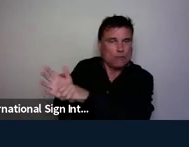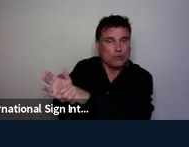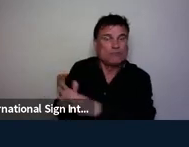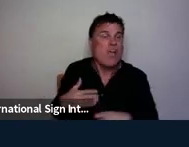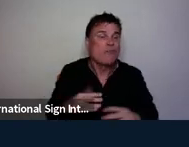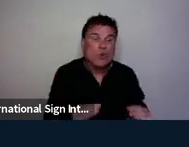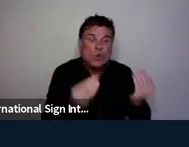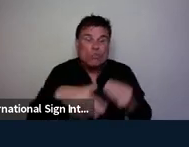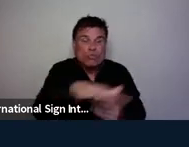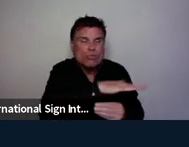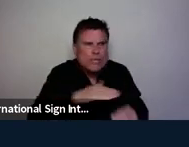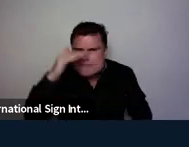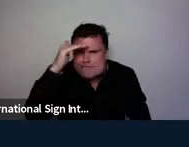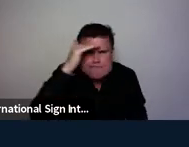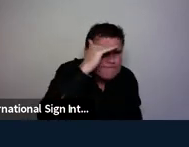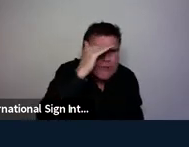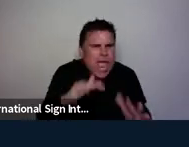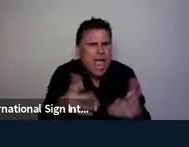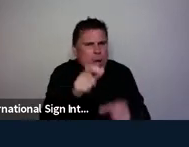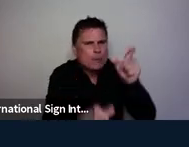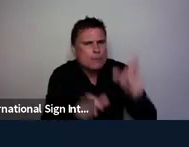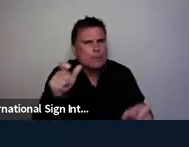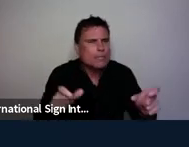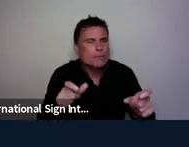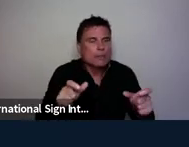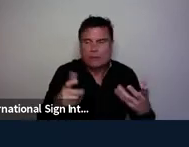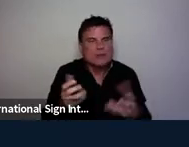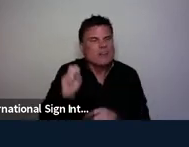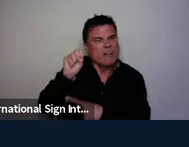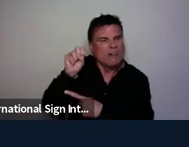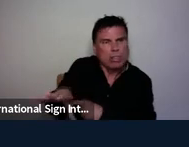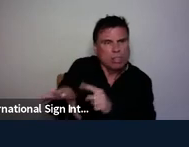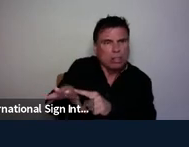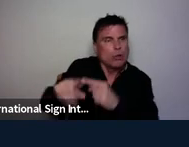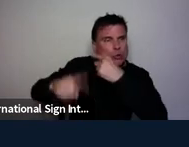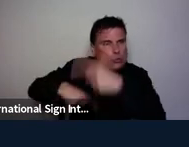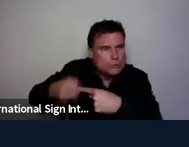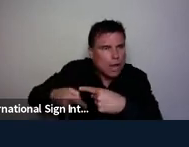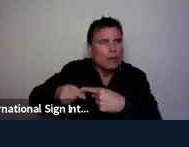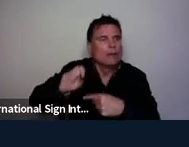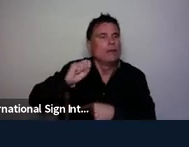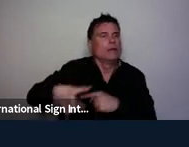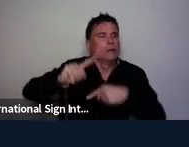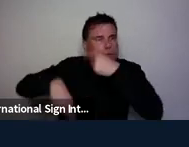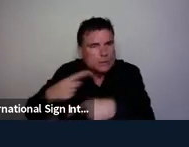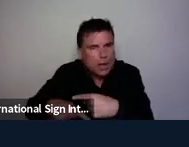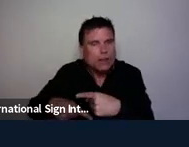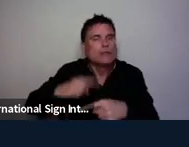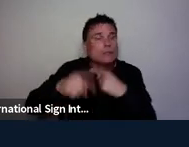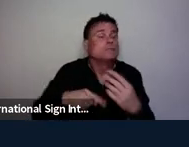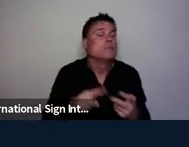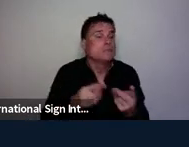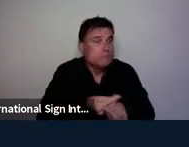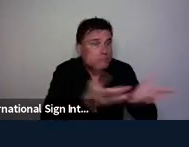recycle unused cotton clothes into more affordable face masks that help poor children to be safer when they need to go to